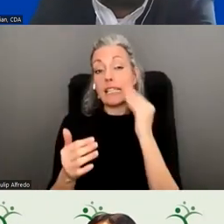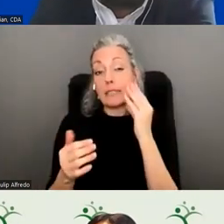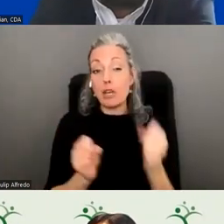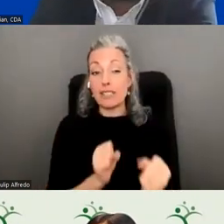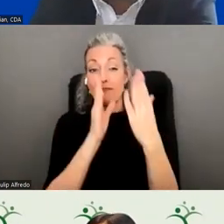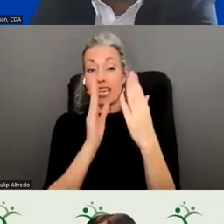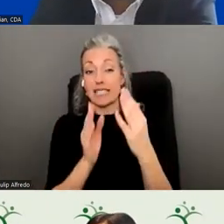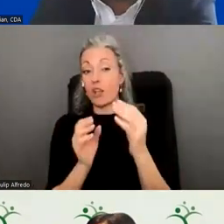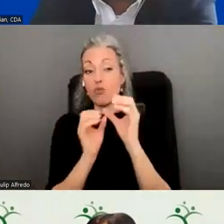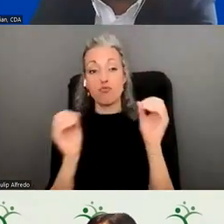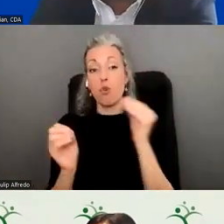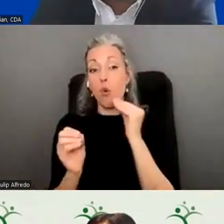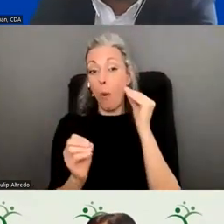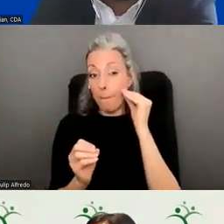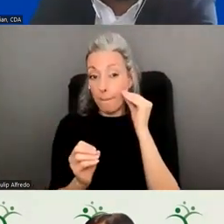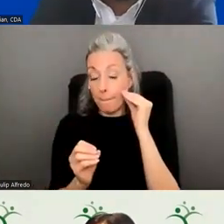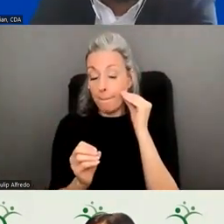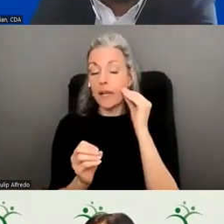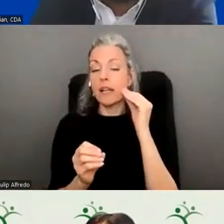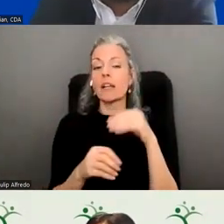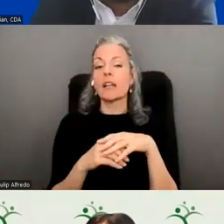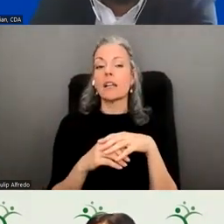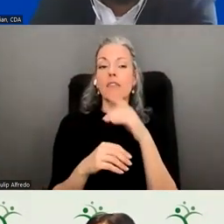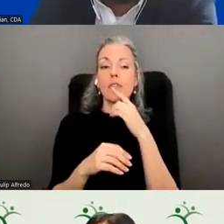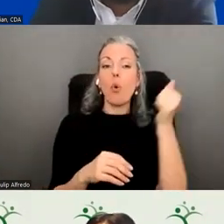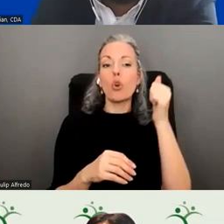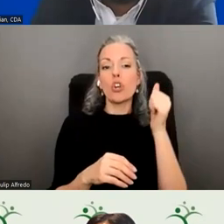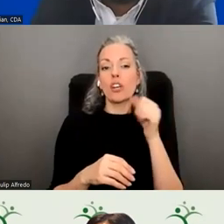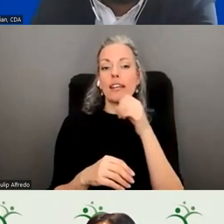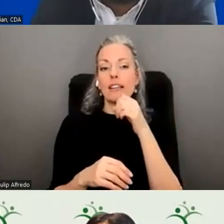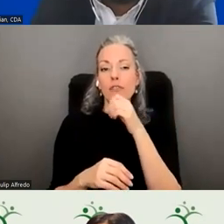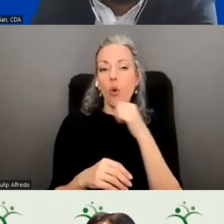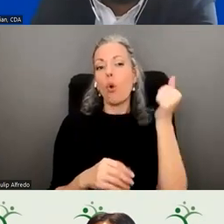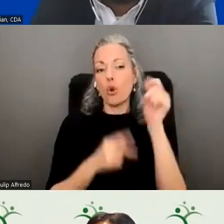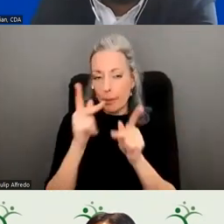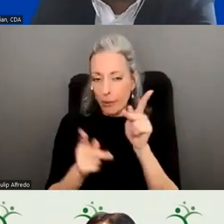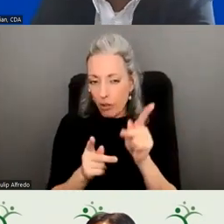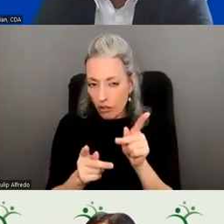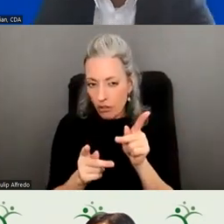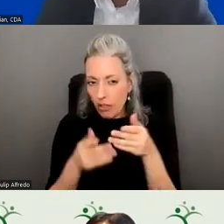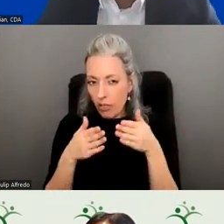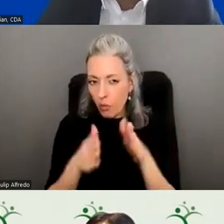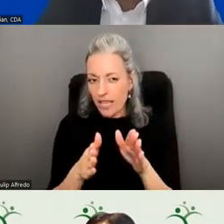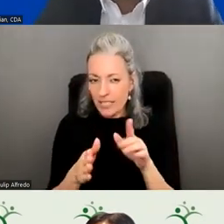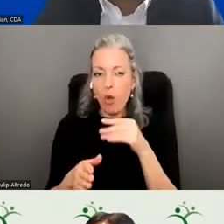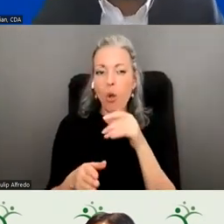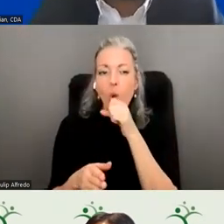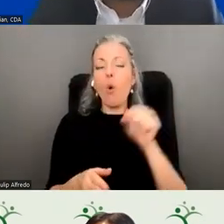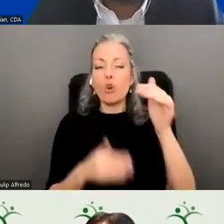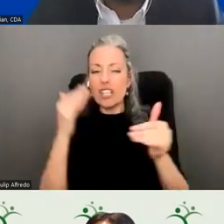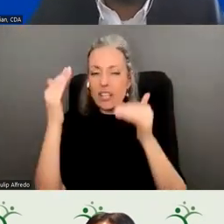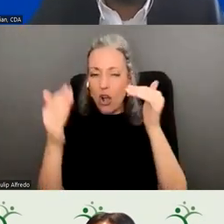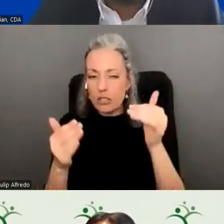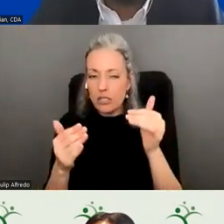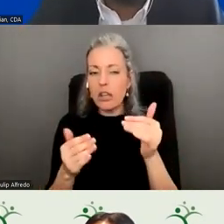those older ages or higher, older ages, and the ways that older adults are beginning to